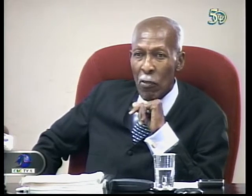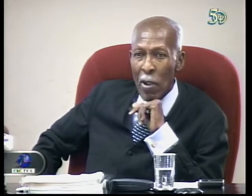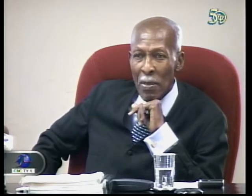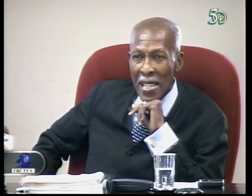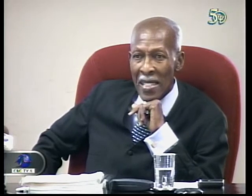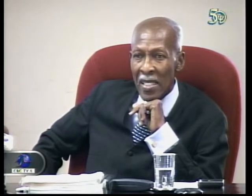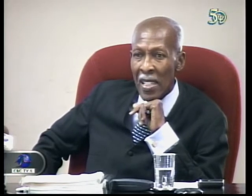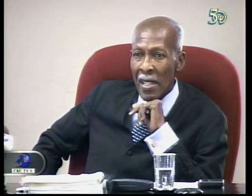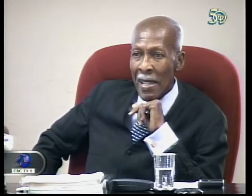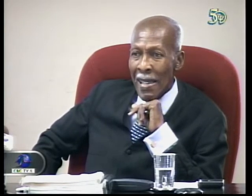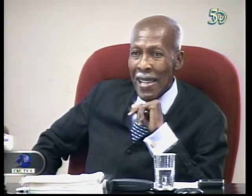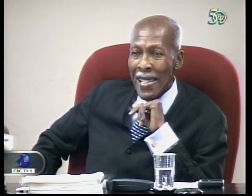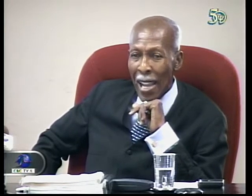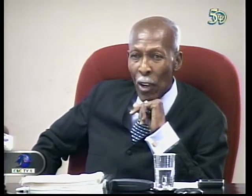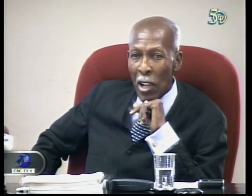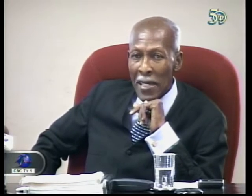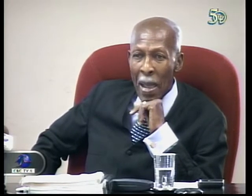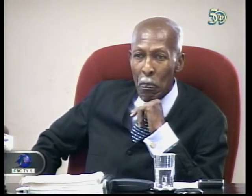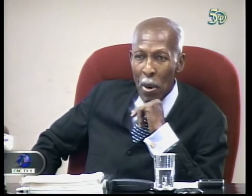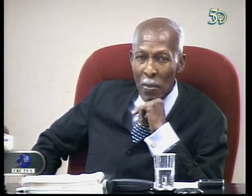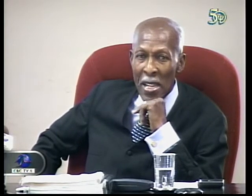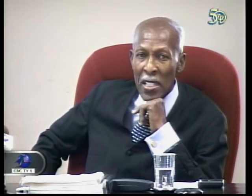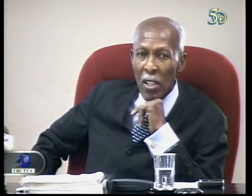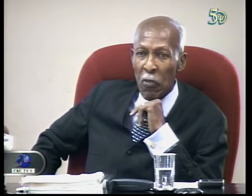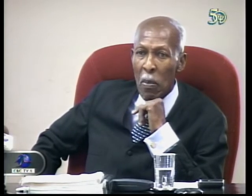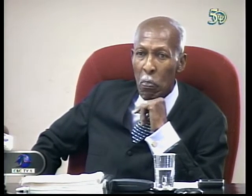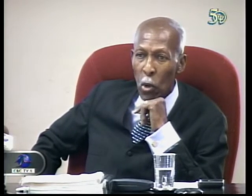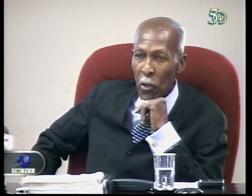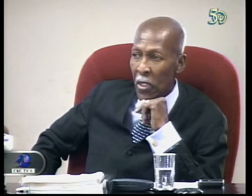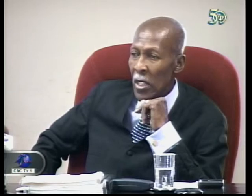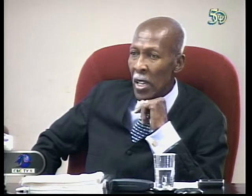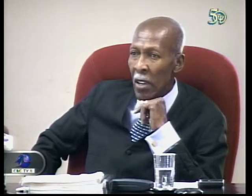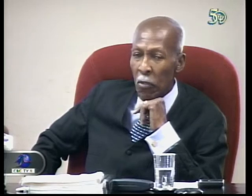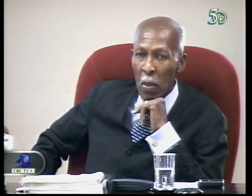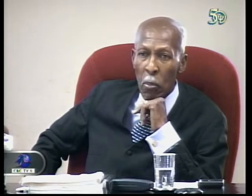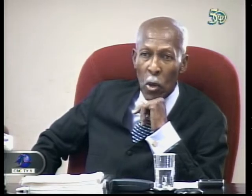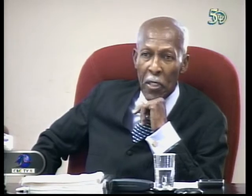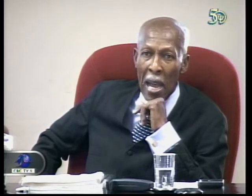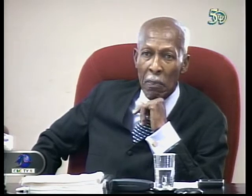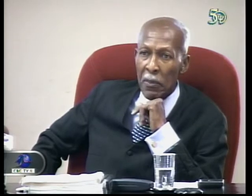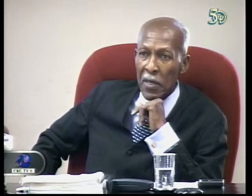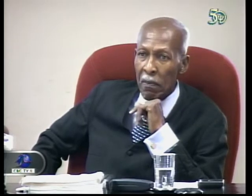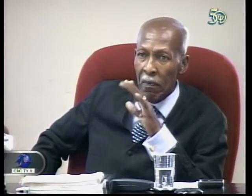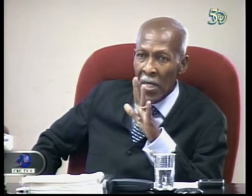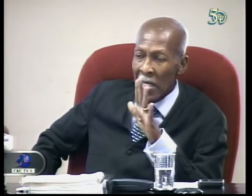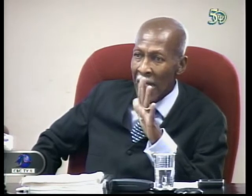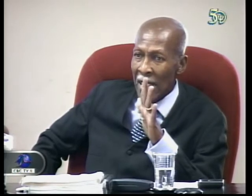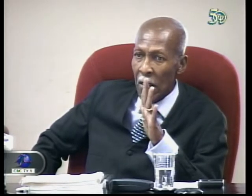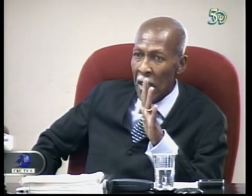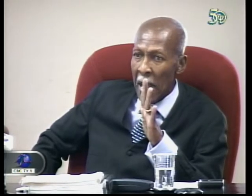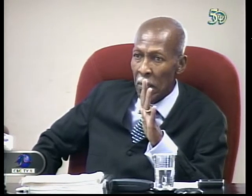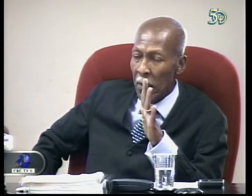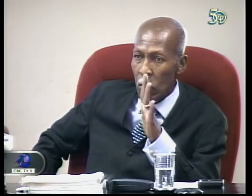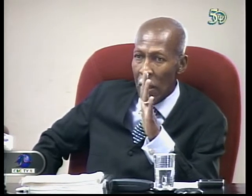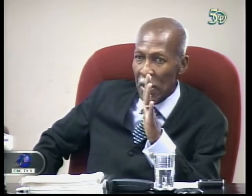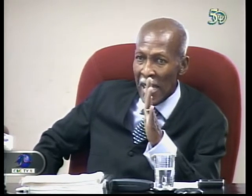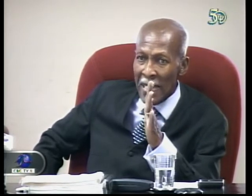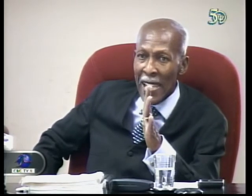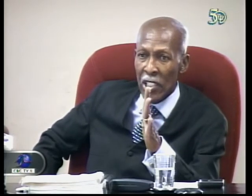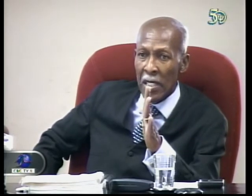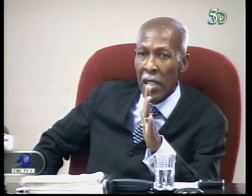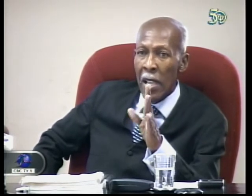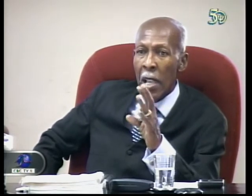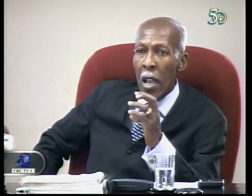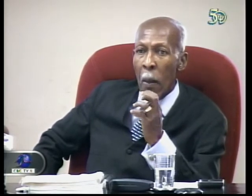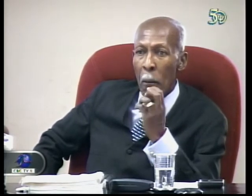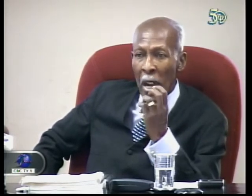duplicity of remedies. He cannot get remedies from both sets of